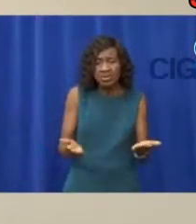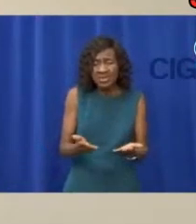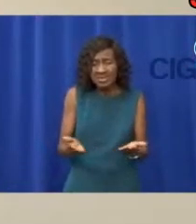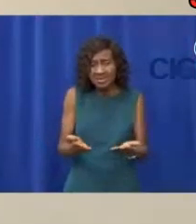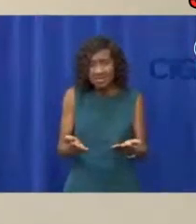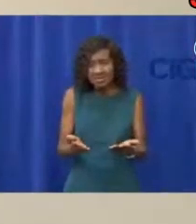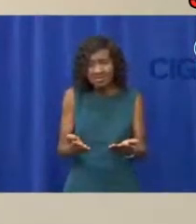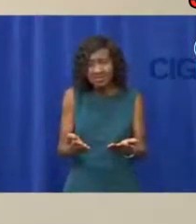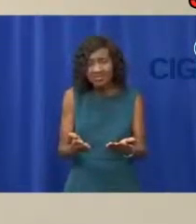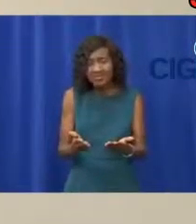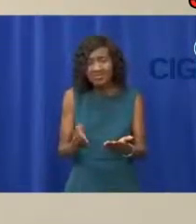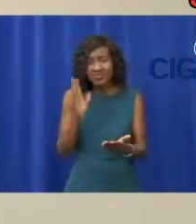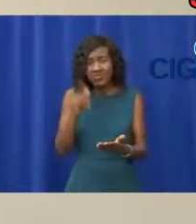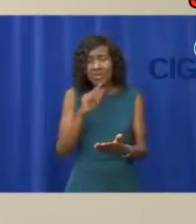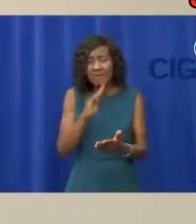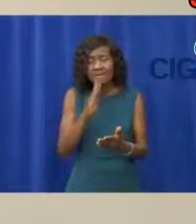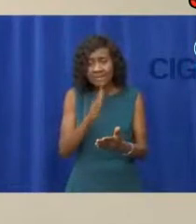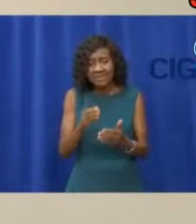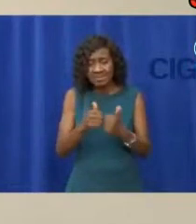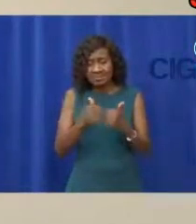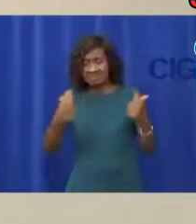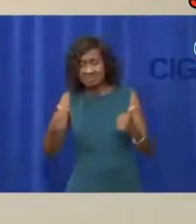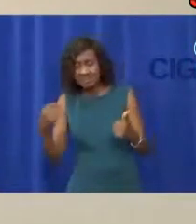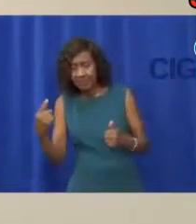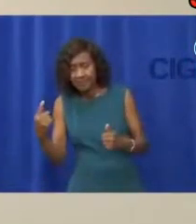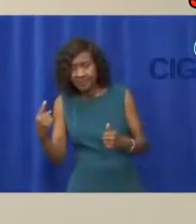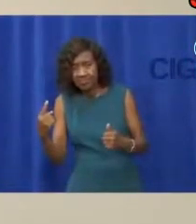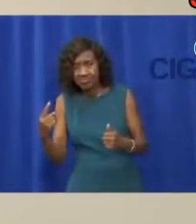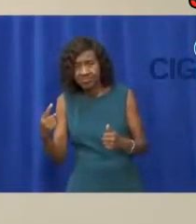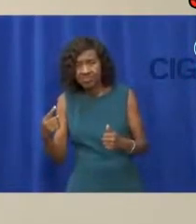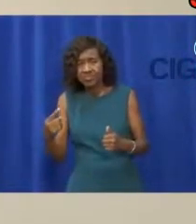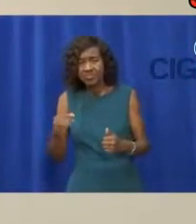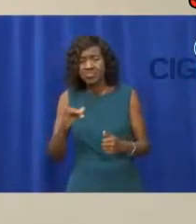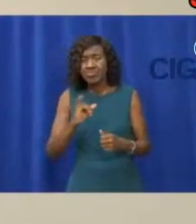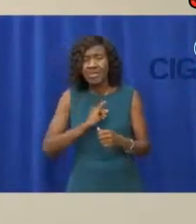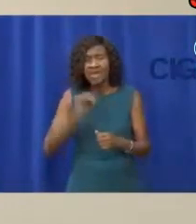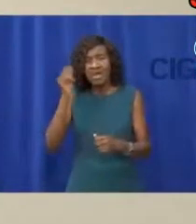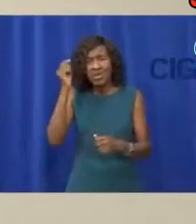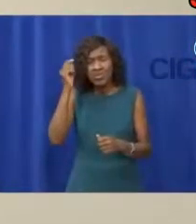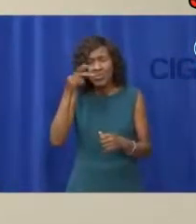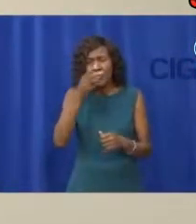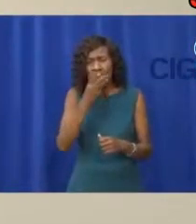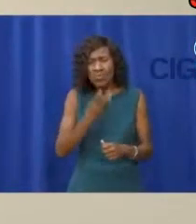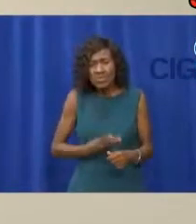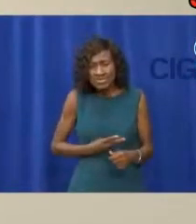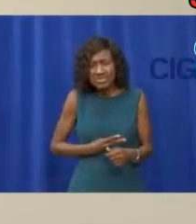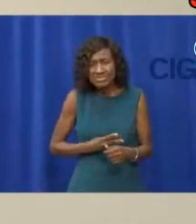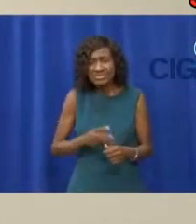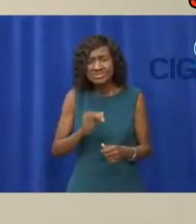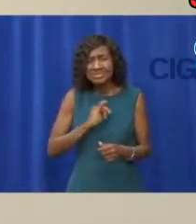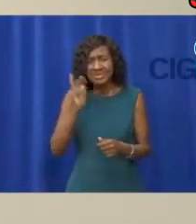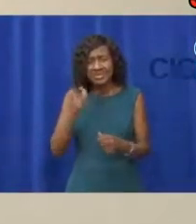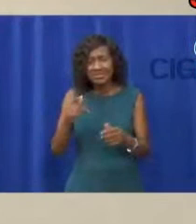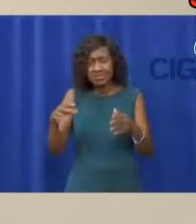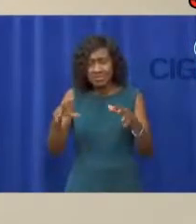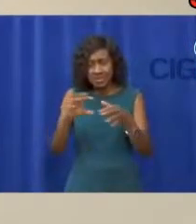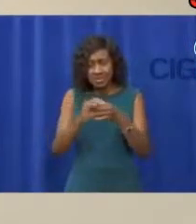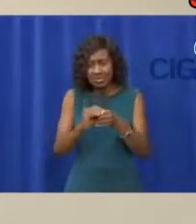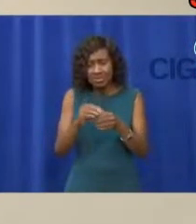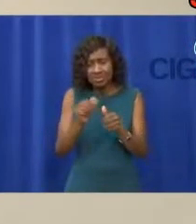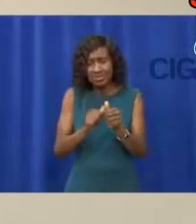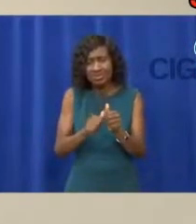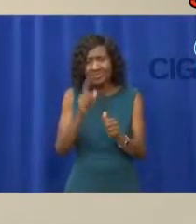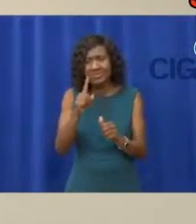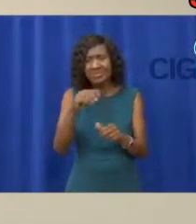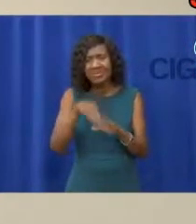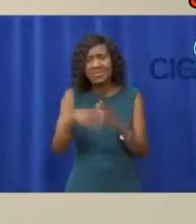everybody on this island into, lock everybody away in a room for 14 days, but we can't even get them to